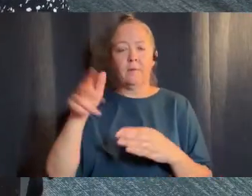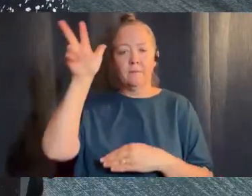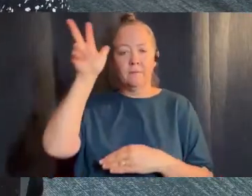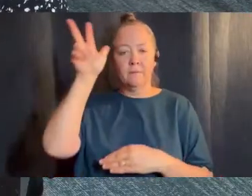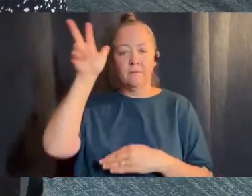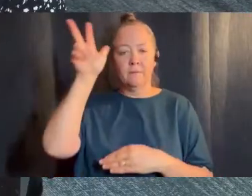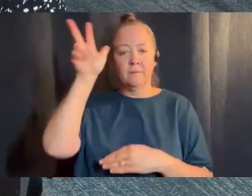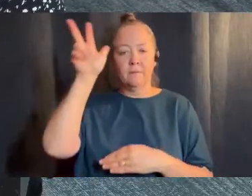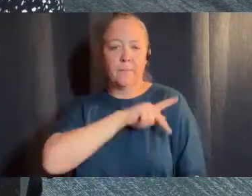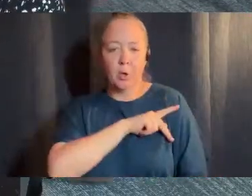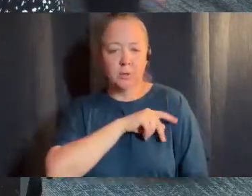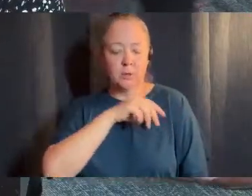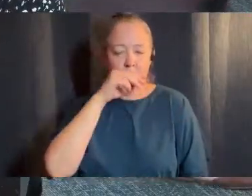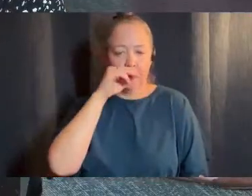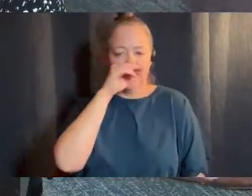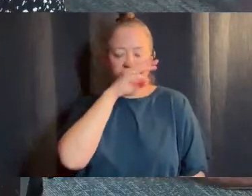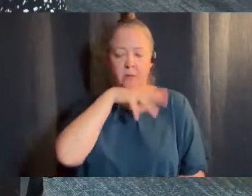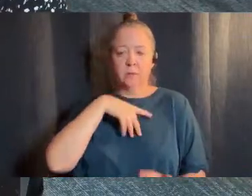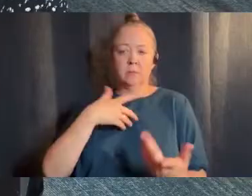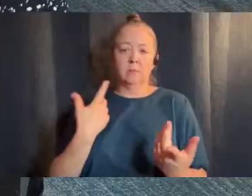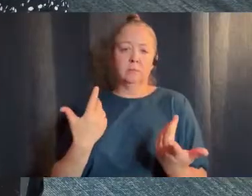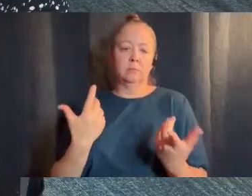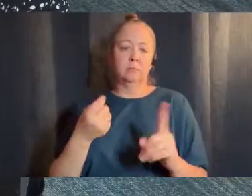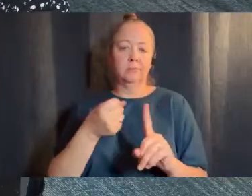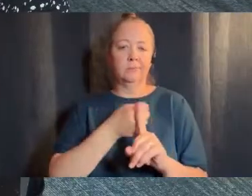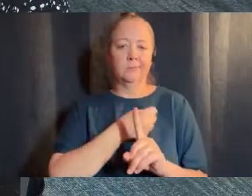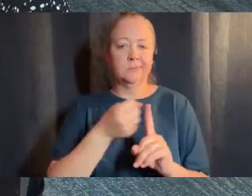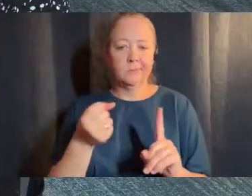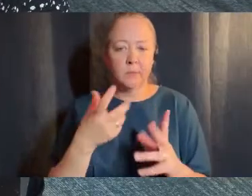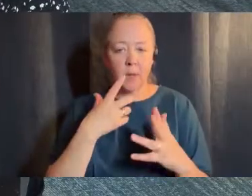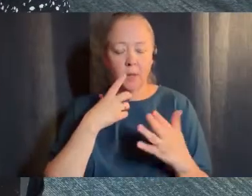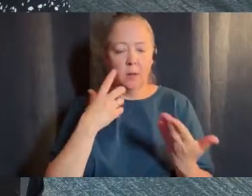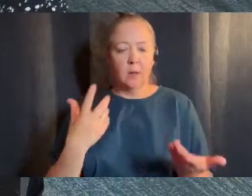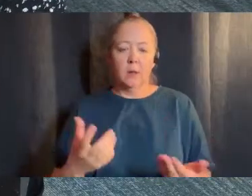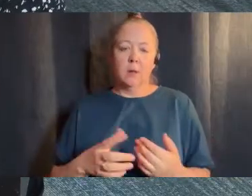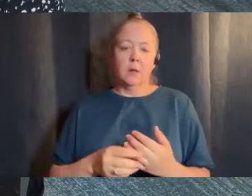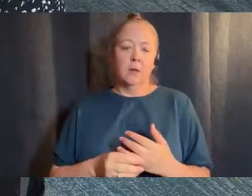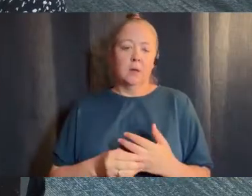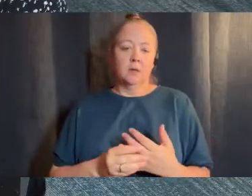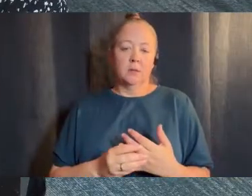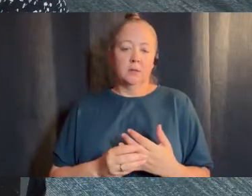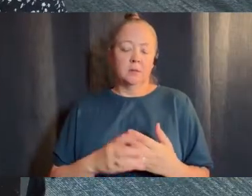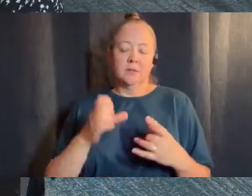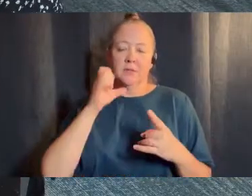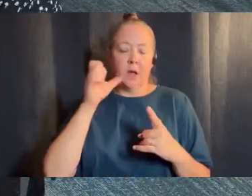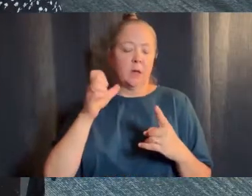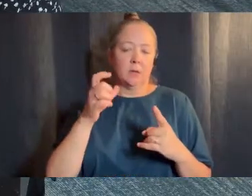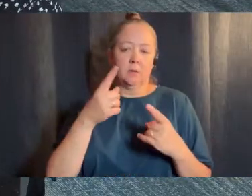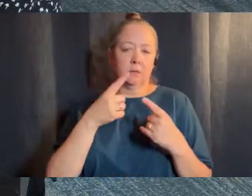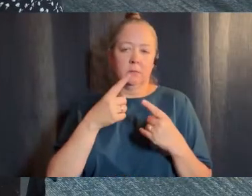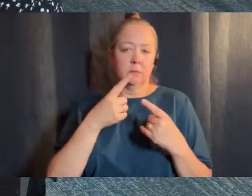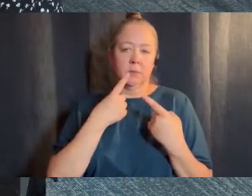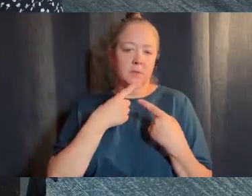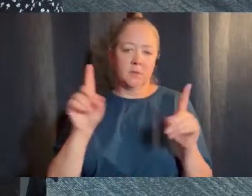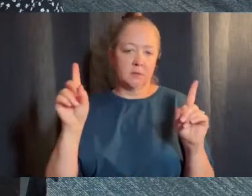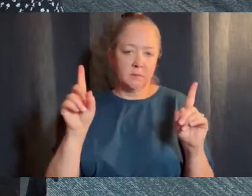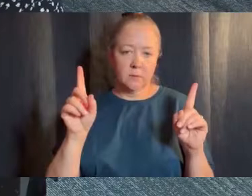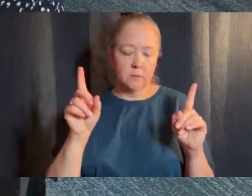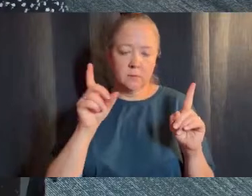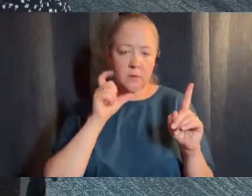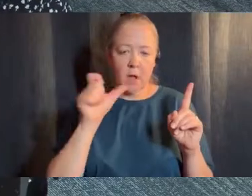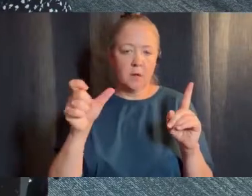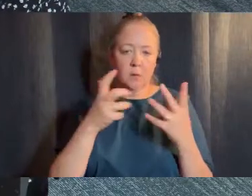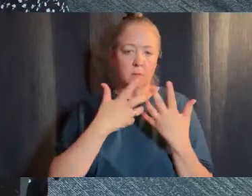that just really has no place and is not going to move us forward. And I think people need to remember that Councilmember Neglowick,